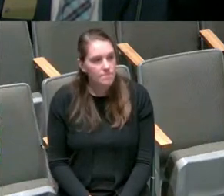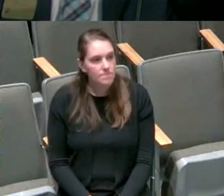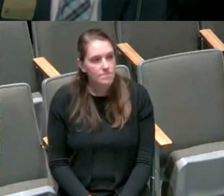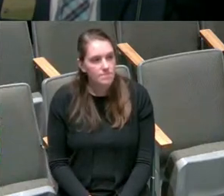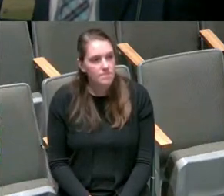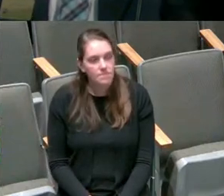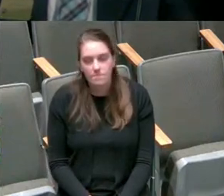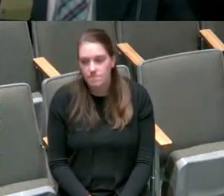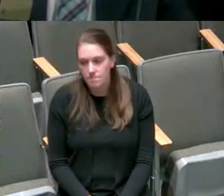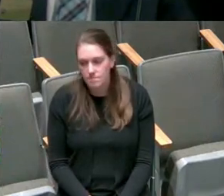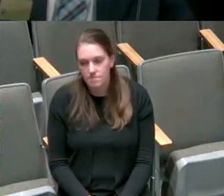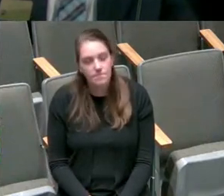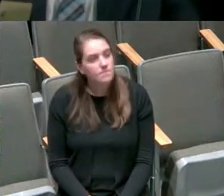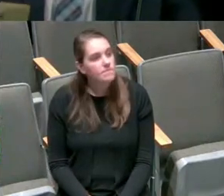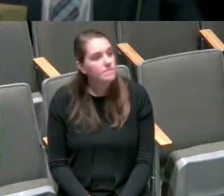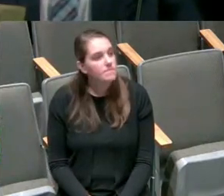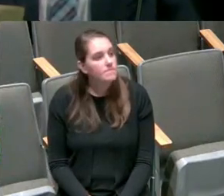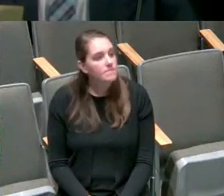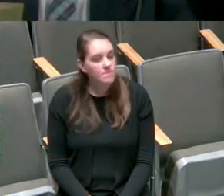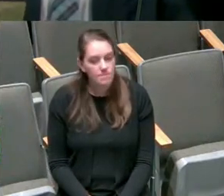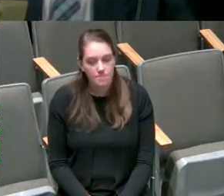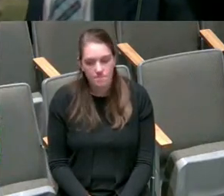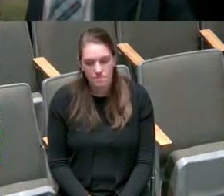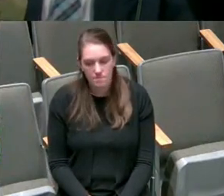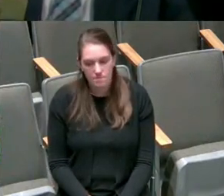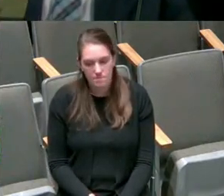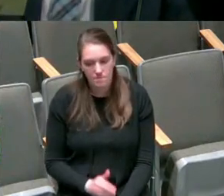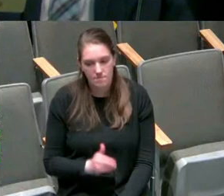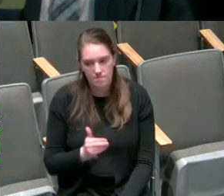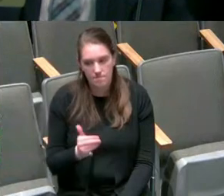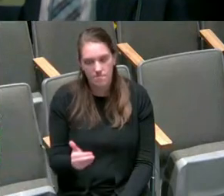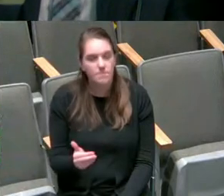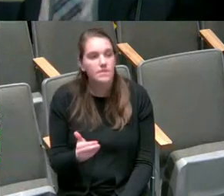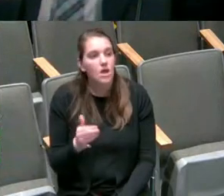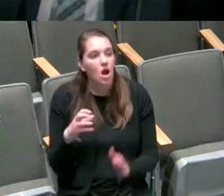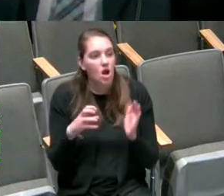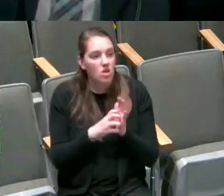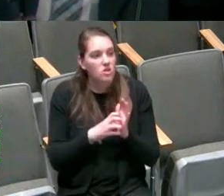all right so now we're moving on to article 22.